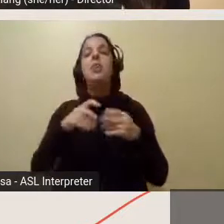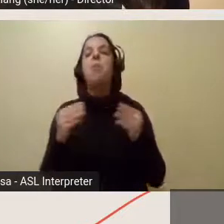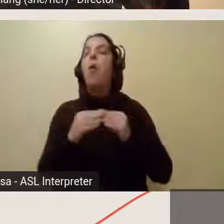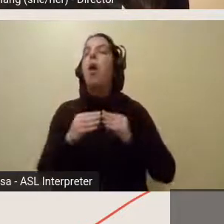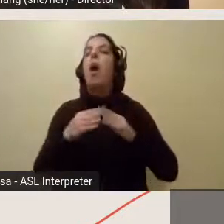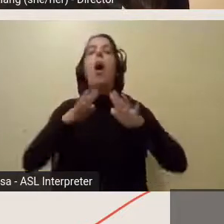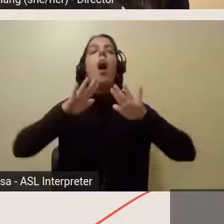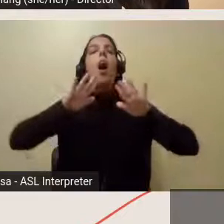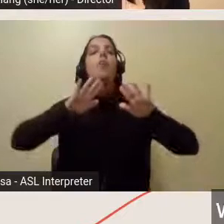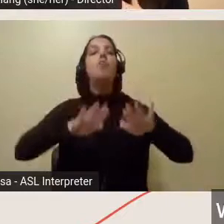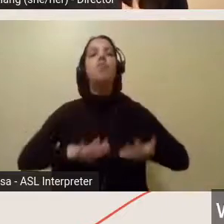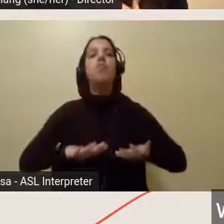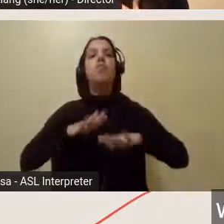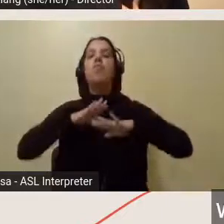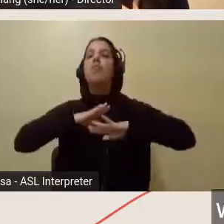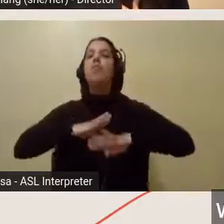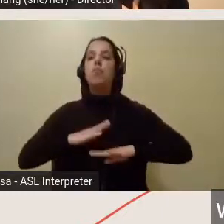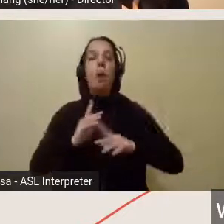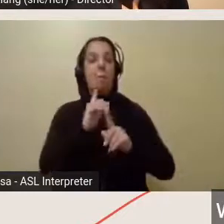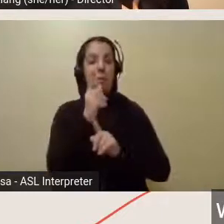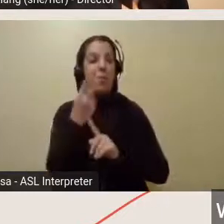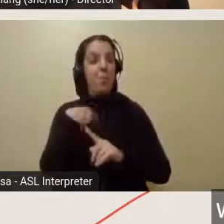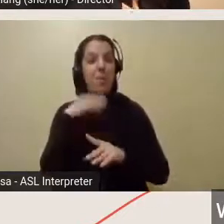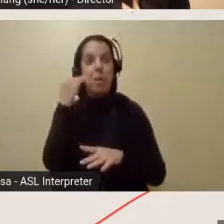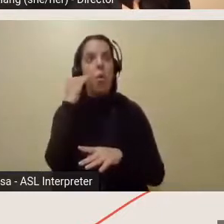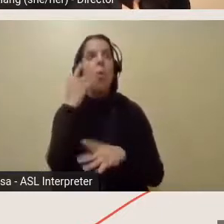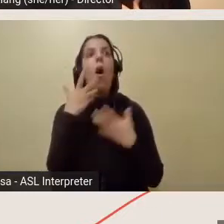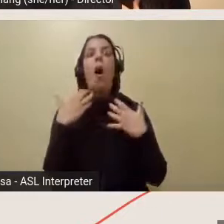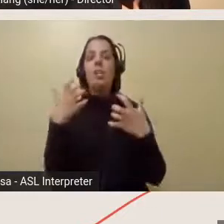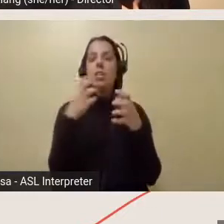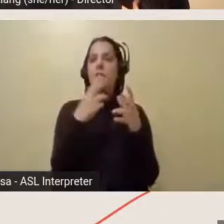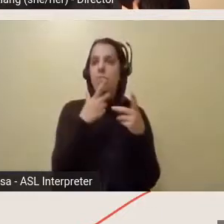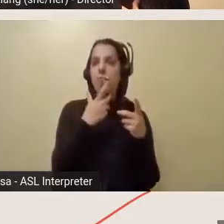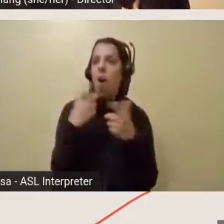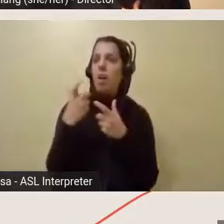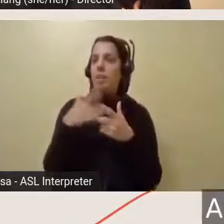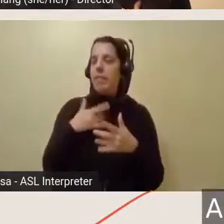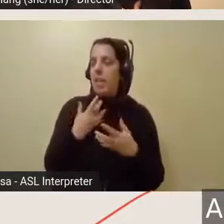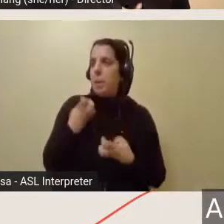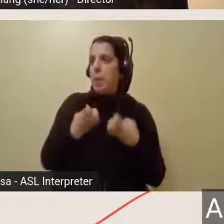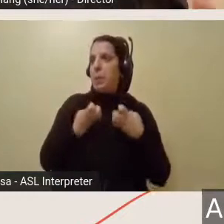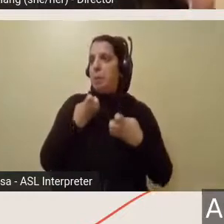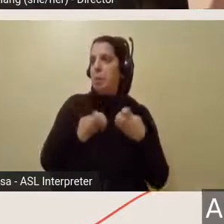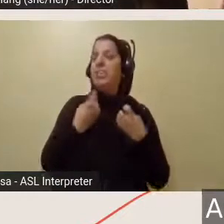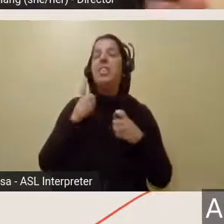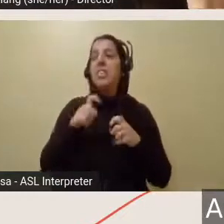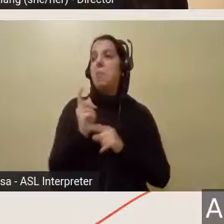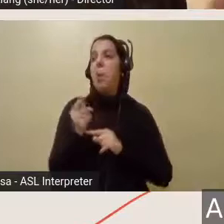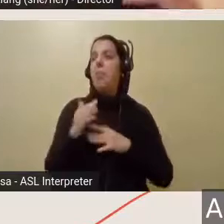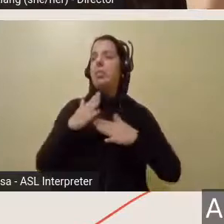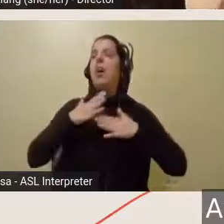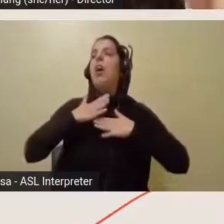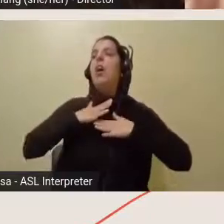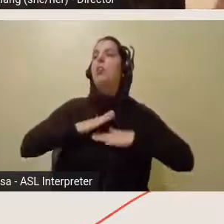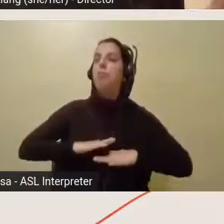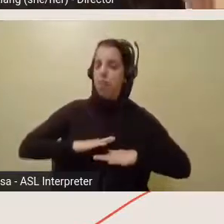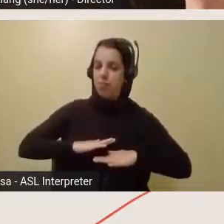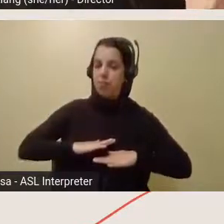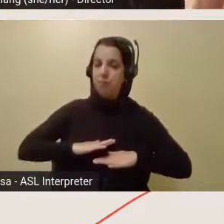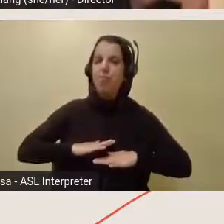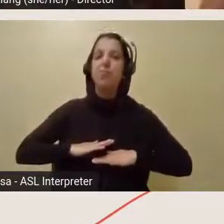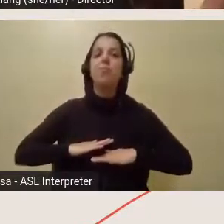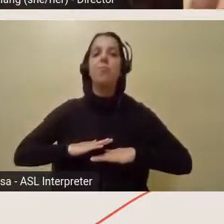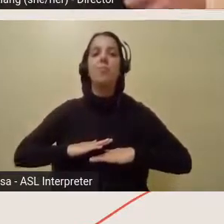breathing moments, and we knew that audiences were going to be feeling stuff and needed some breathers. And so that there are going to be a lot of audiences that just needed